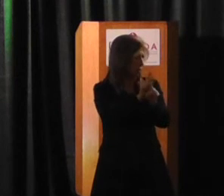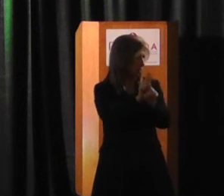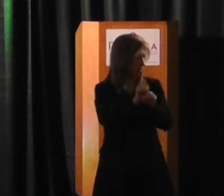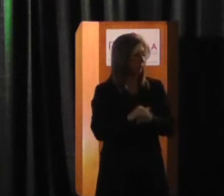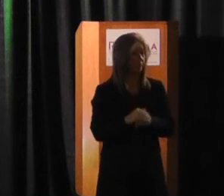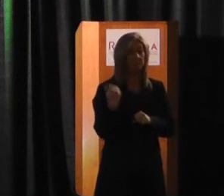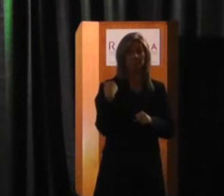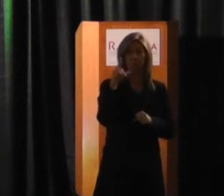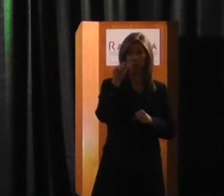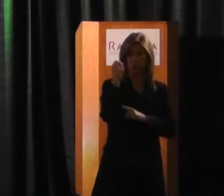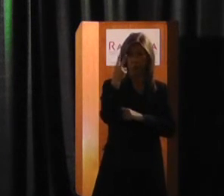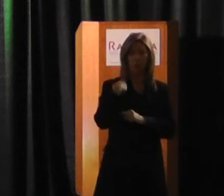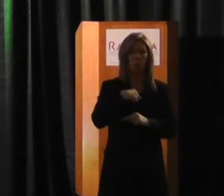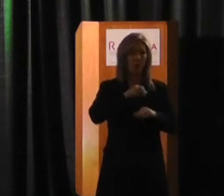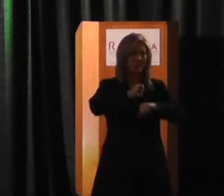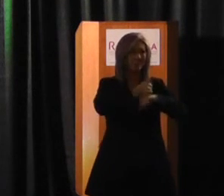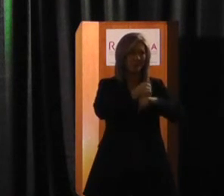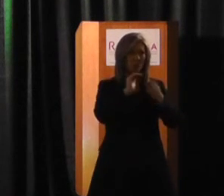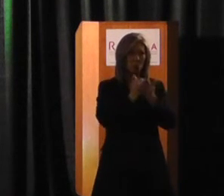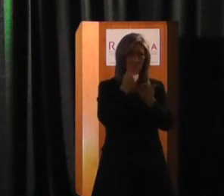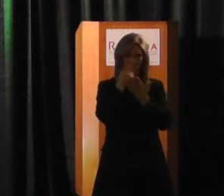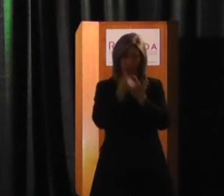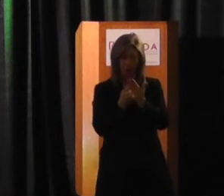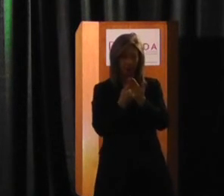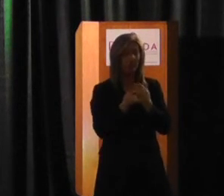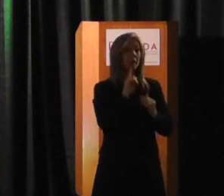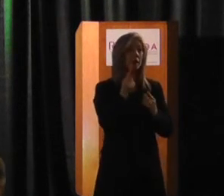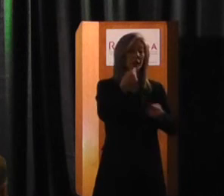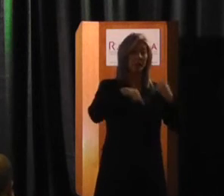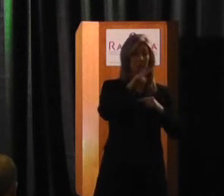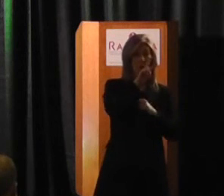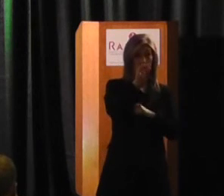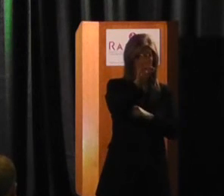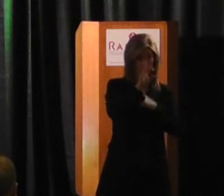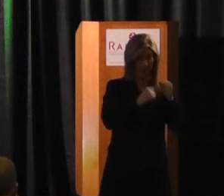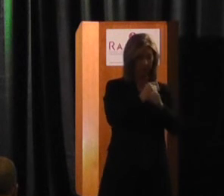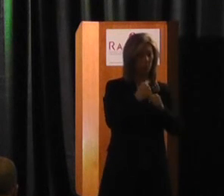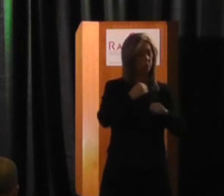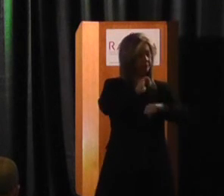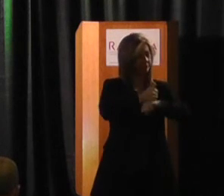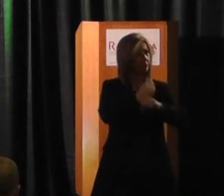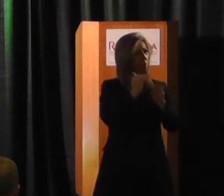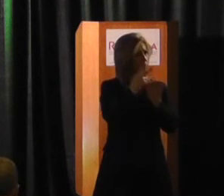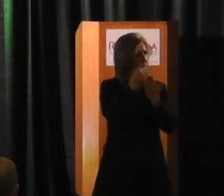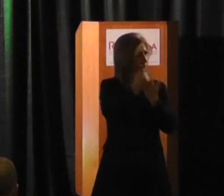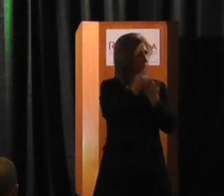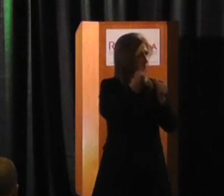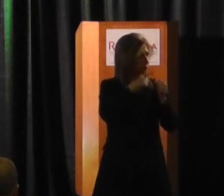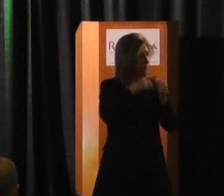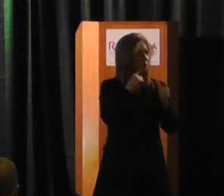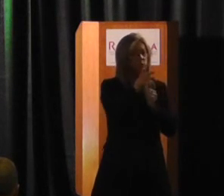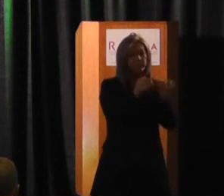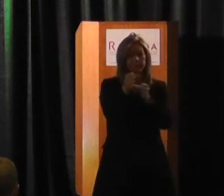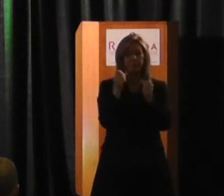about. In 2009, we started a new project at Gateway that gave us the opportunity to hire a large number of colleagues who lived with